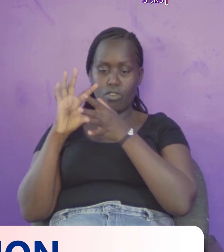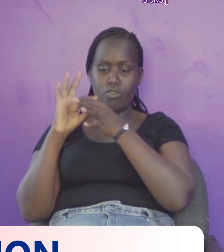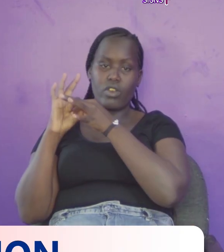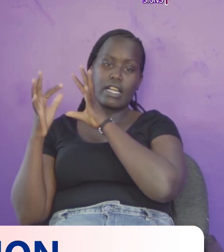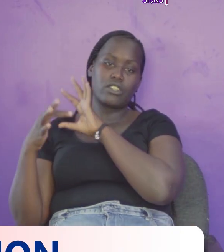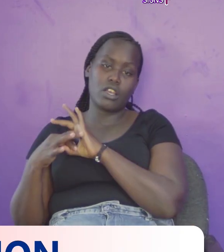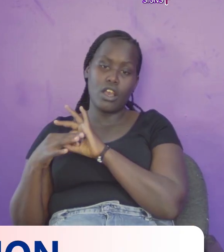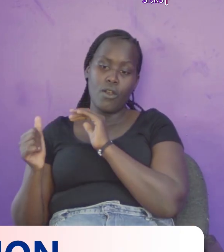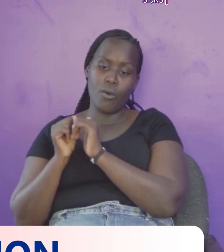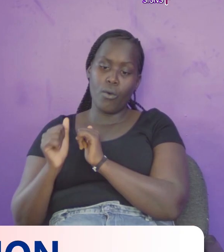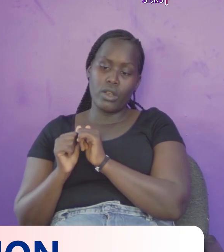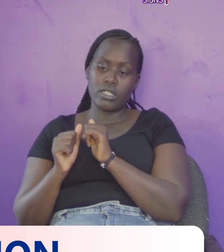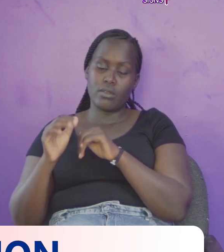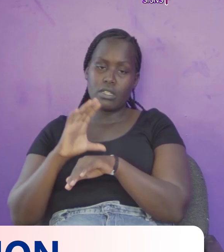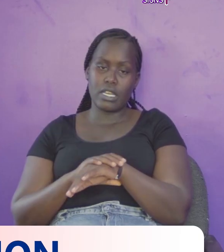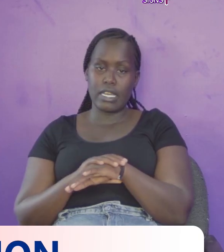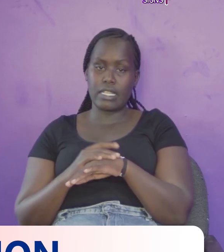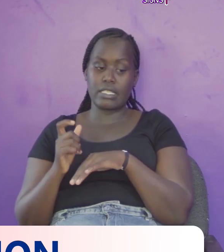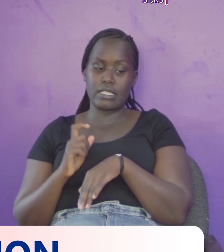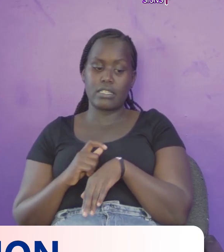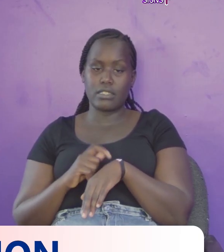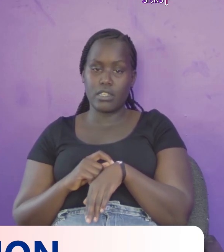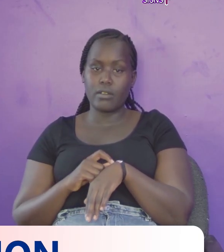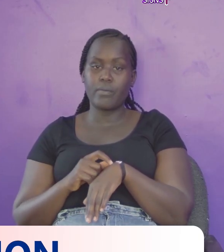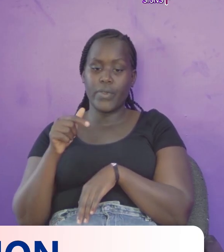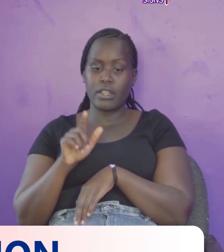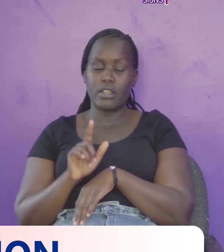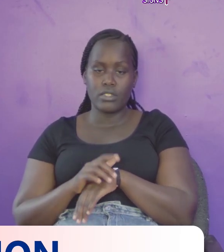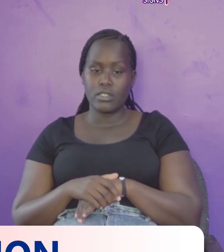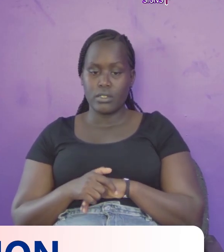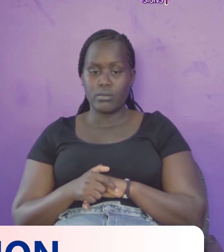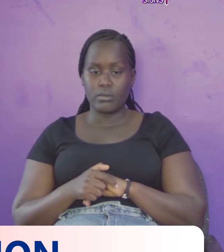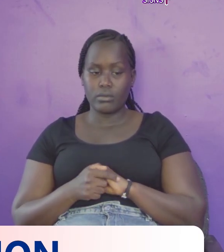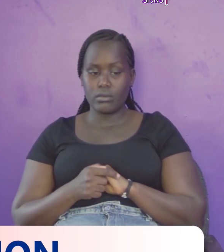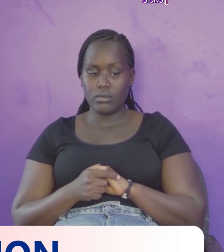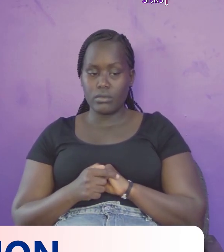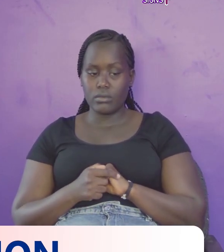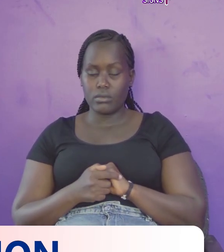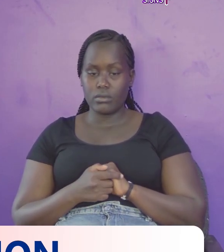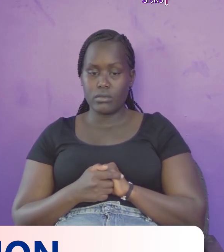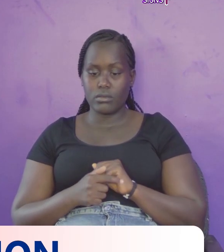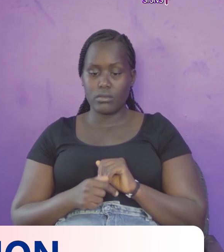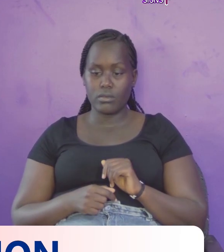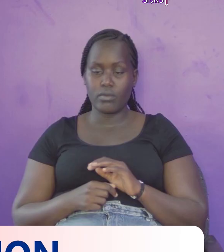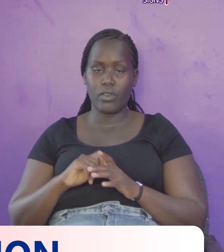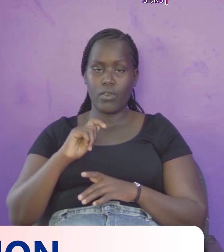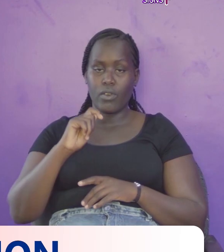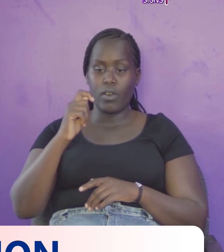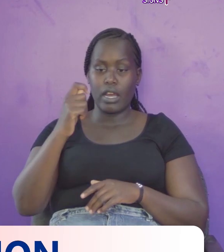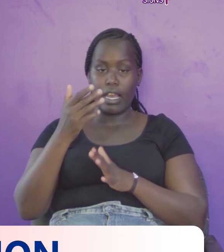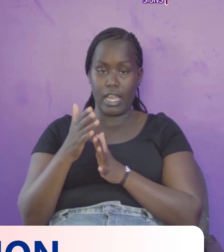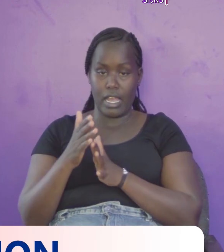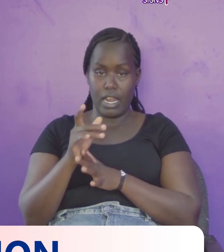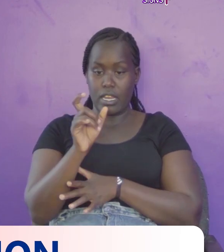culture that has been taken time to ingrain, it sells. Mr. Jonah, can I tell you something? Yes. Mkenya ni mtu